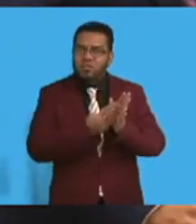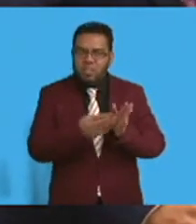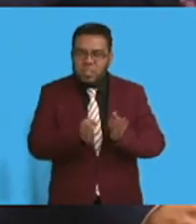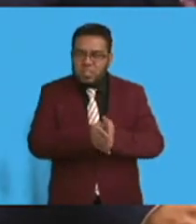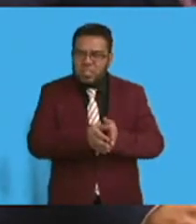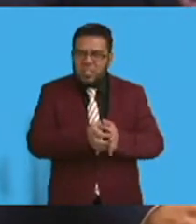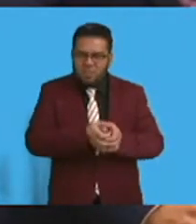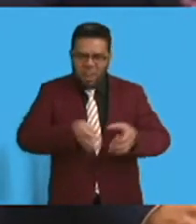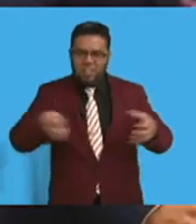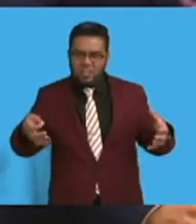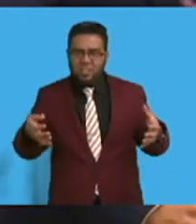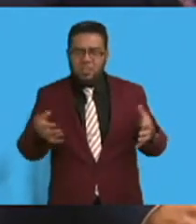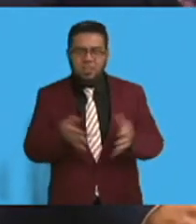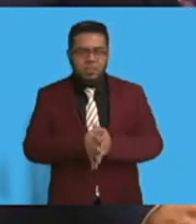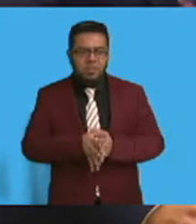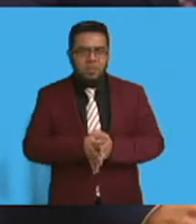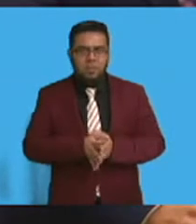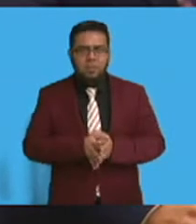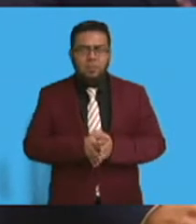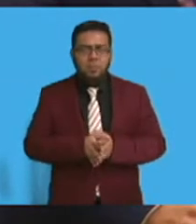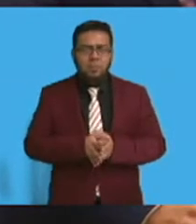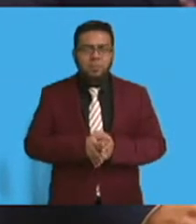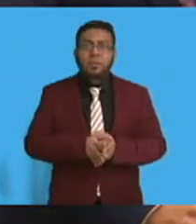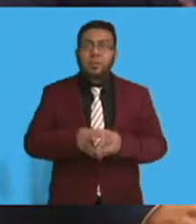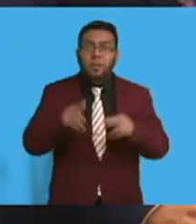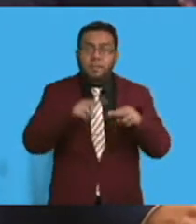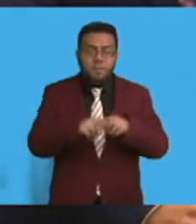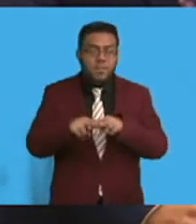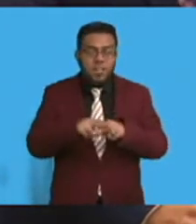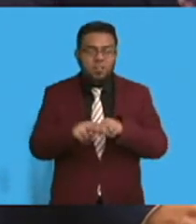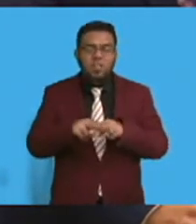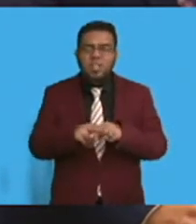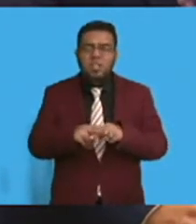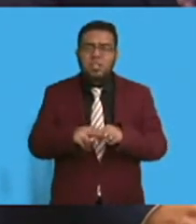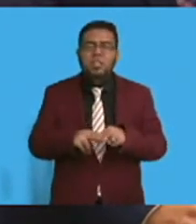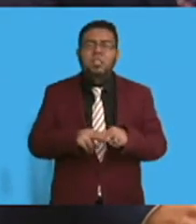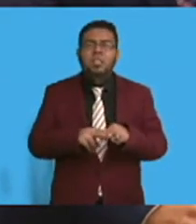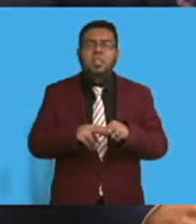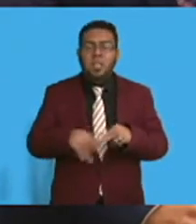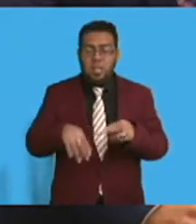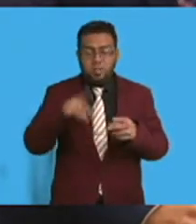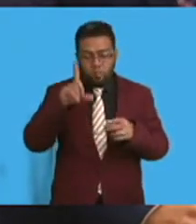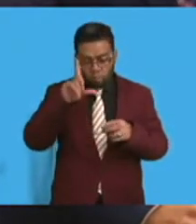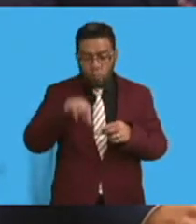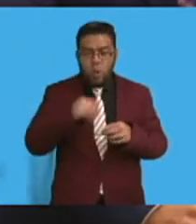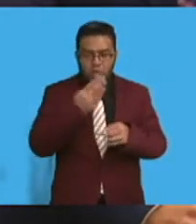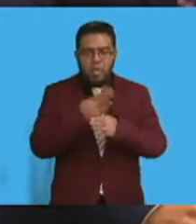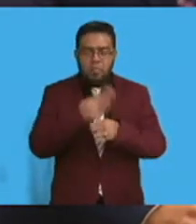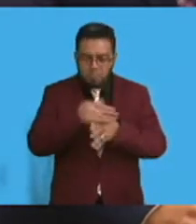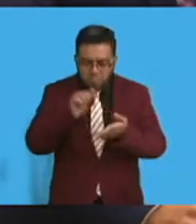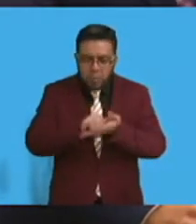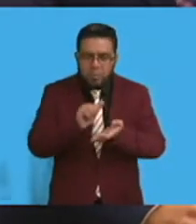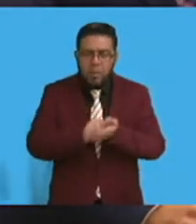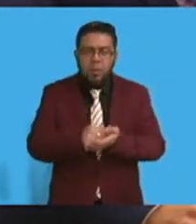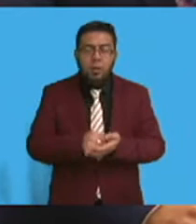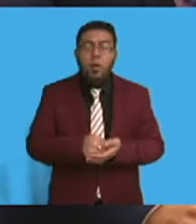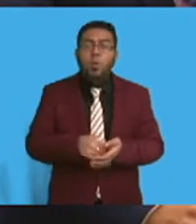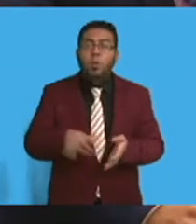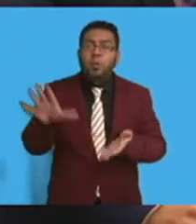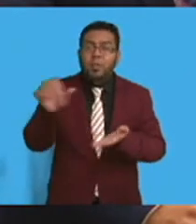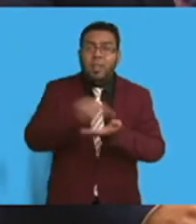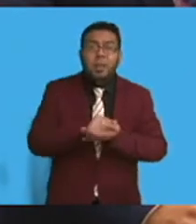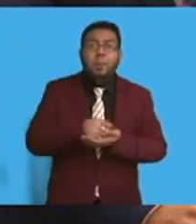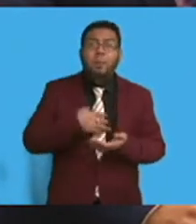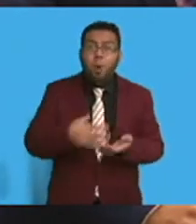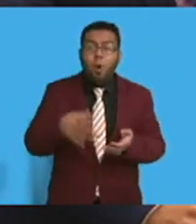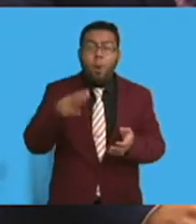repeat. The truth of the matter is, Madam Speaker, that Fiji is running an operating budget surplus. We take in more money than we spend on the